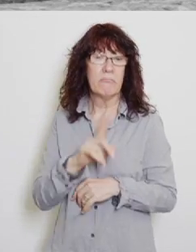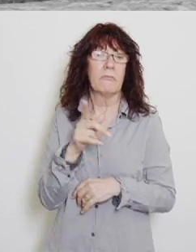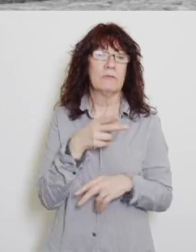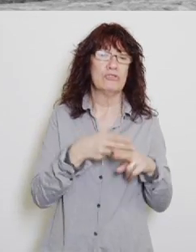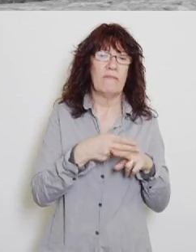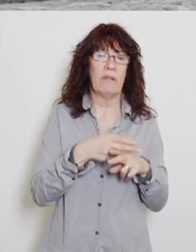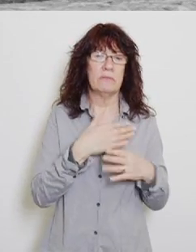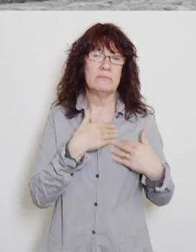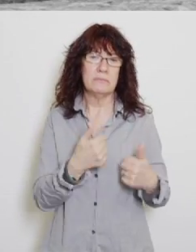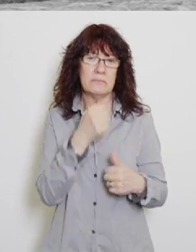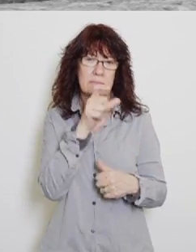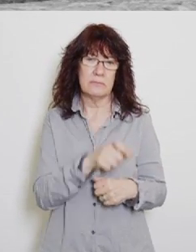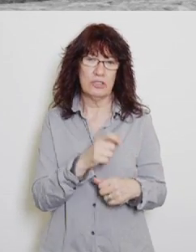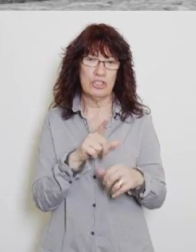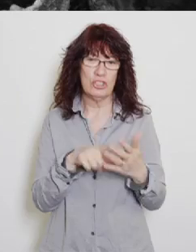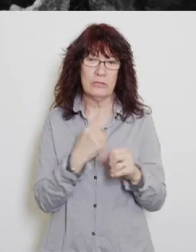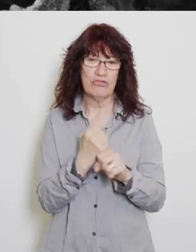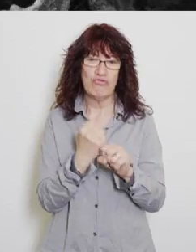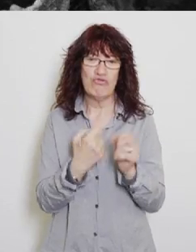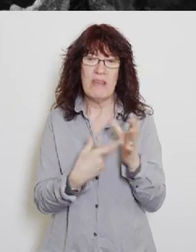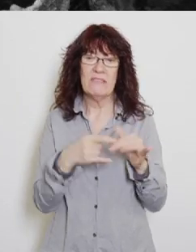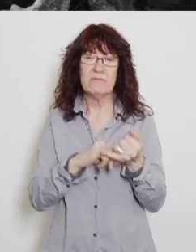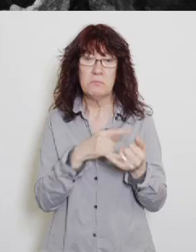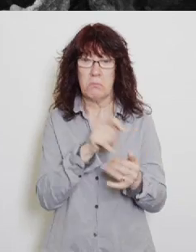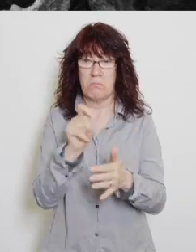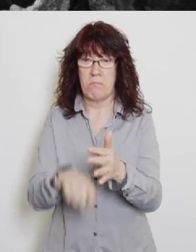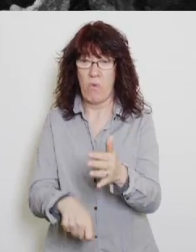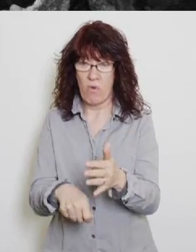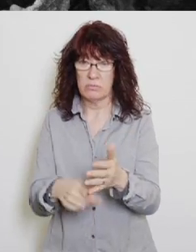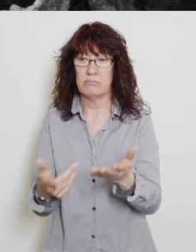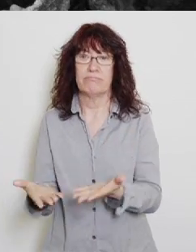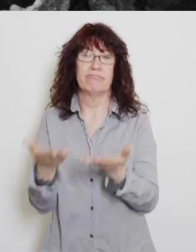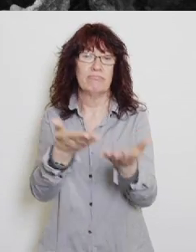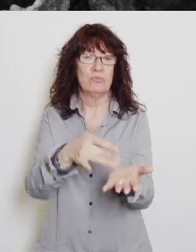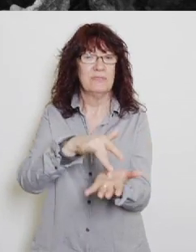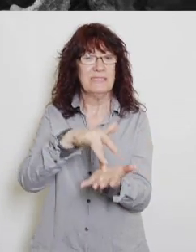it to the city in the hope that it would become a museum of industrial history.